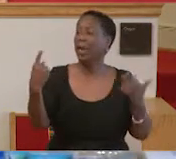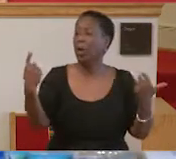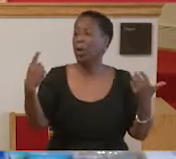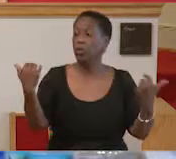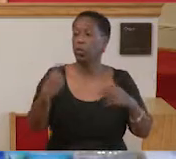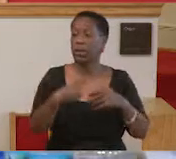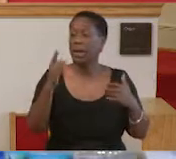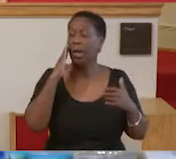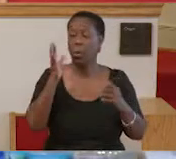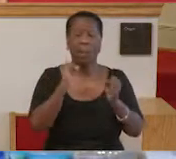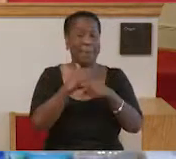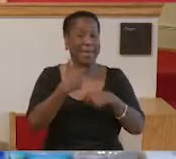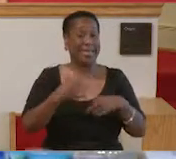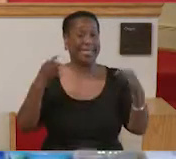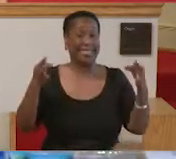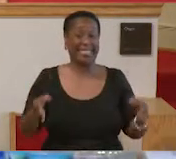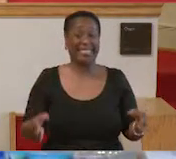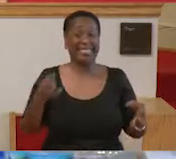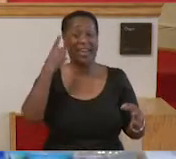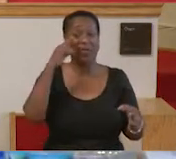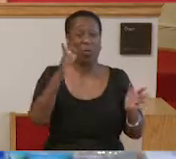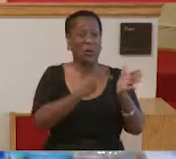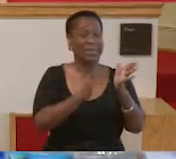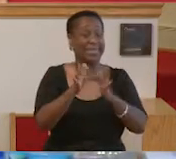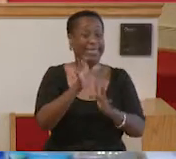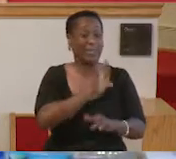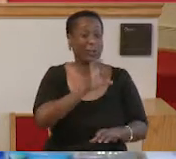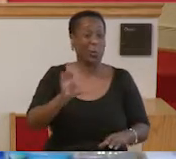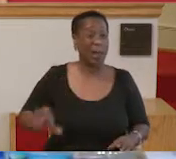that will make a decision for Jesus Christ?